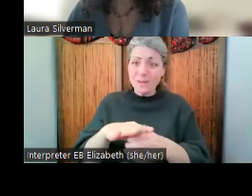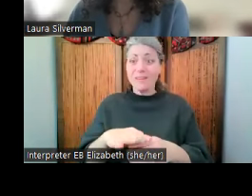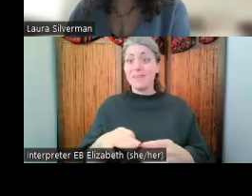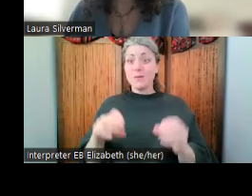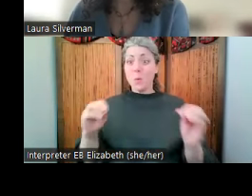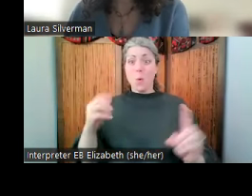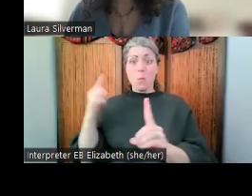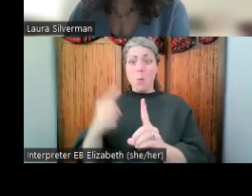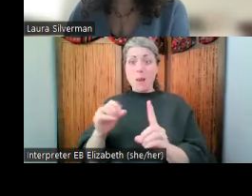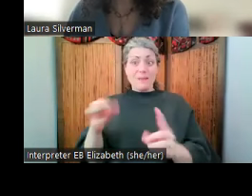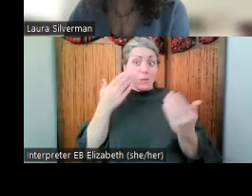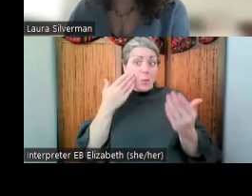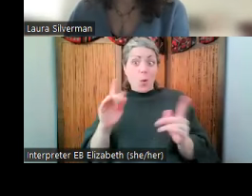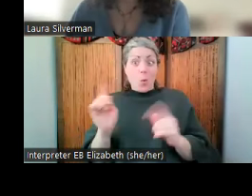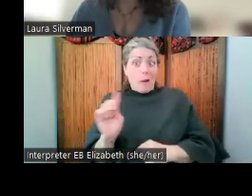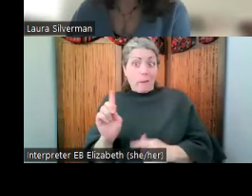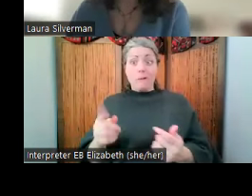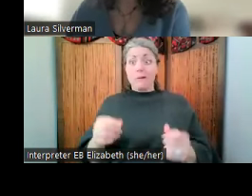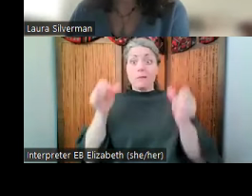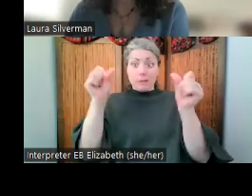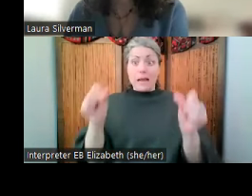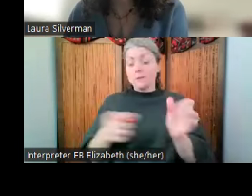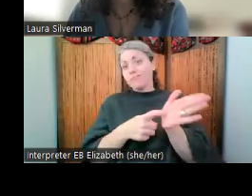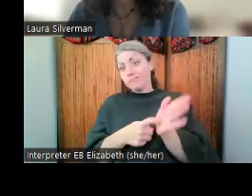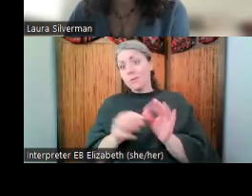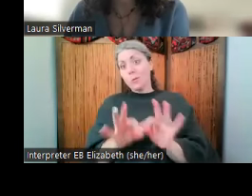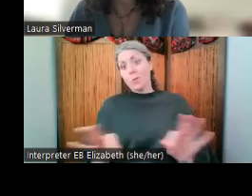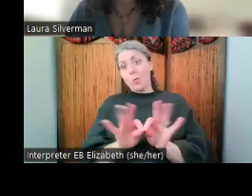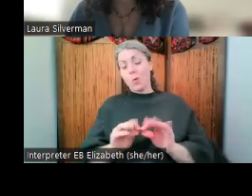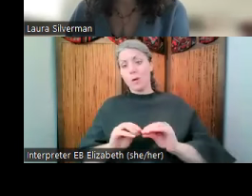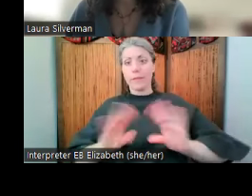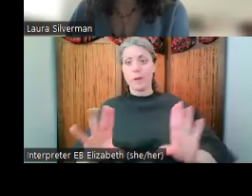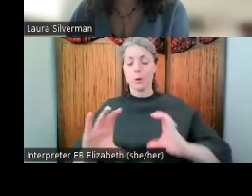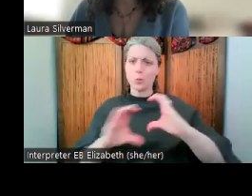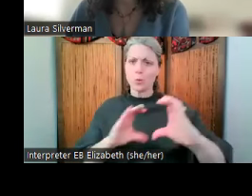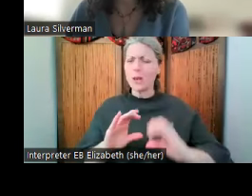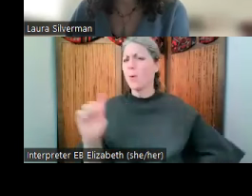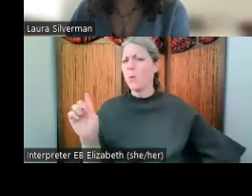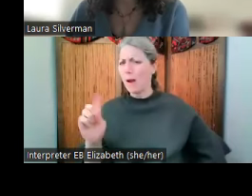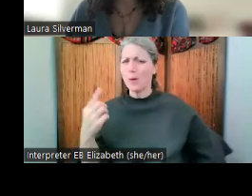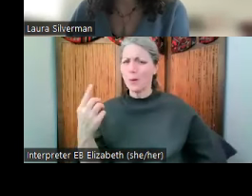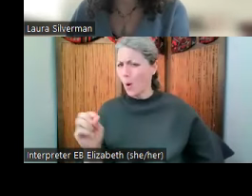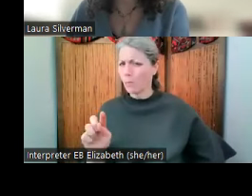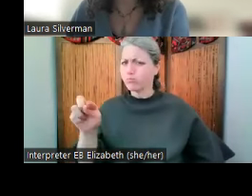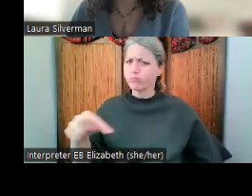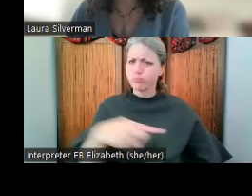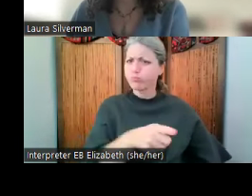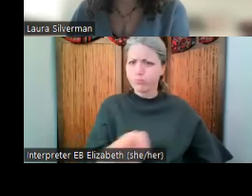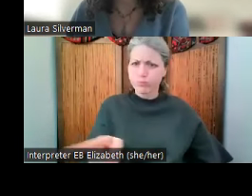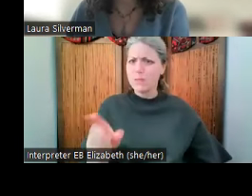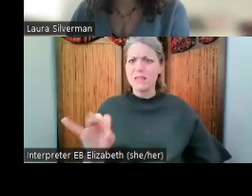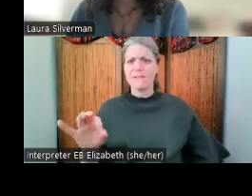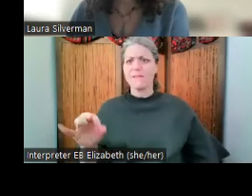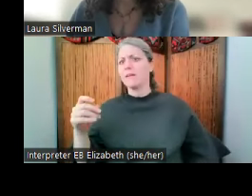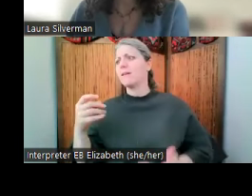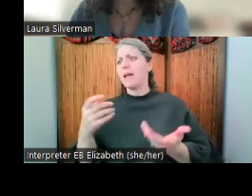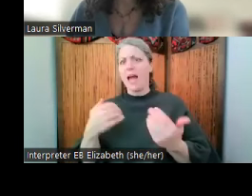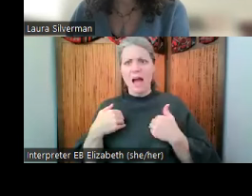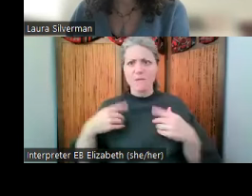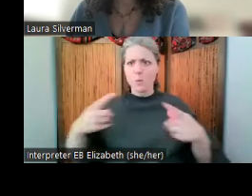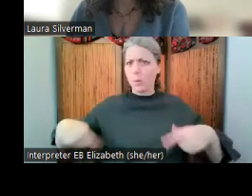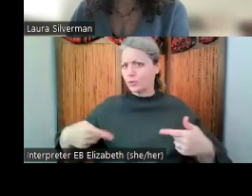to the voting area, then it's really not useful. So signage is also important and required.